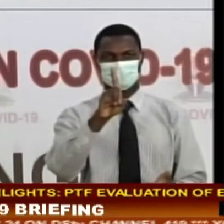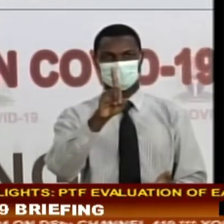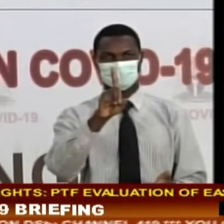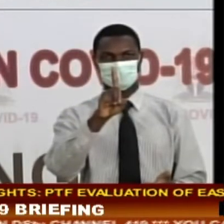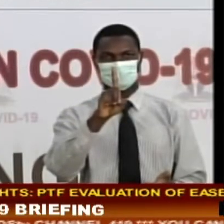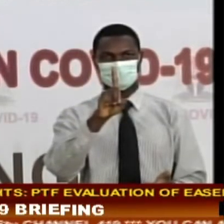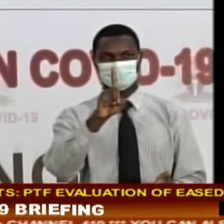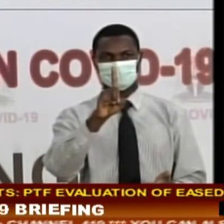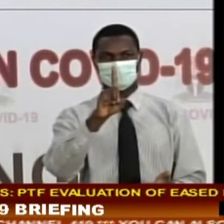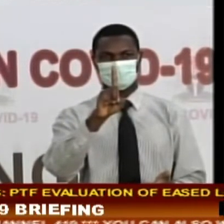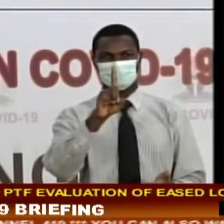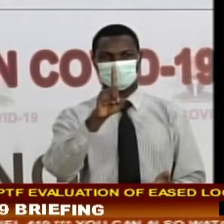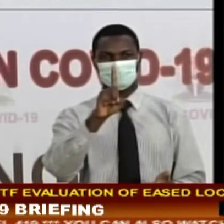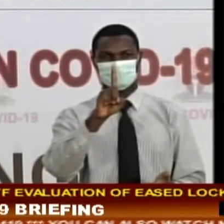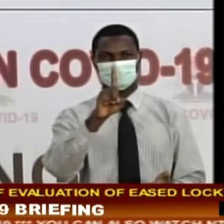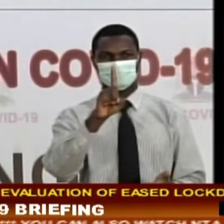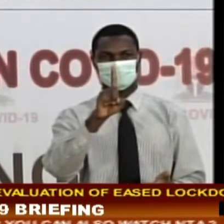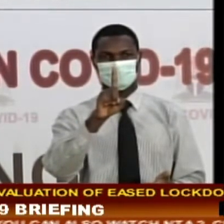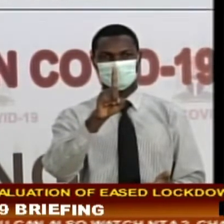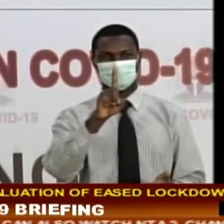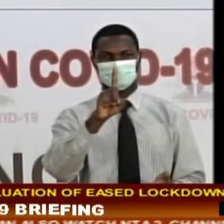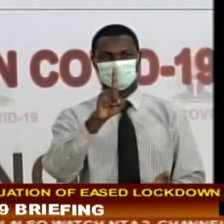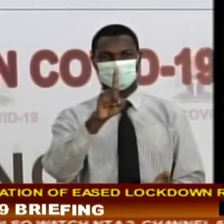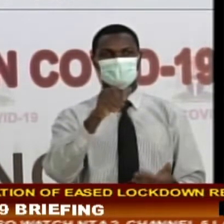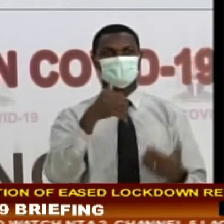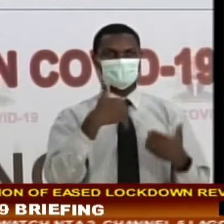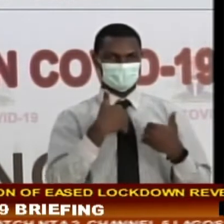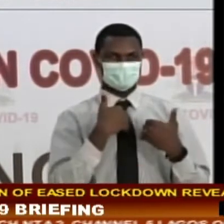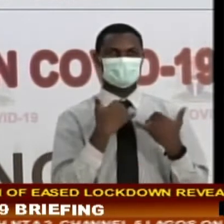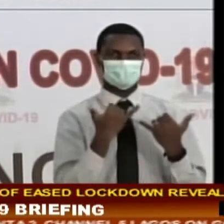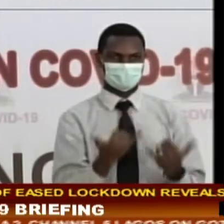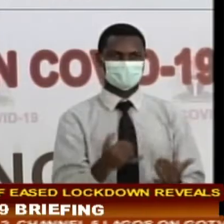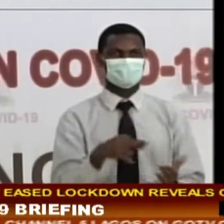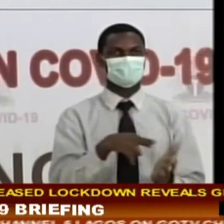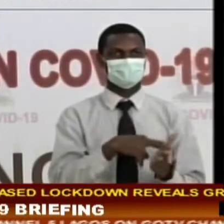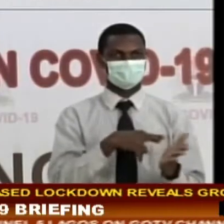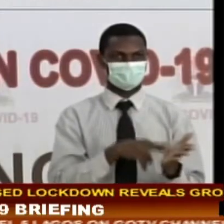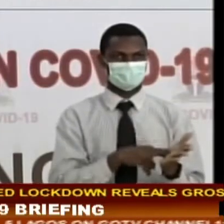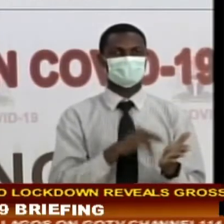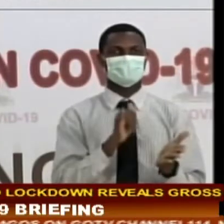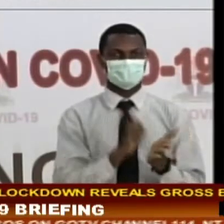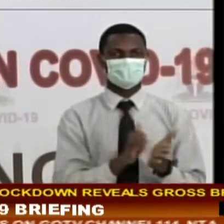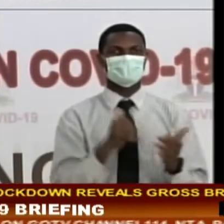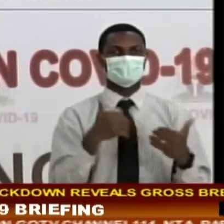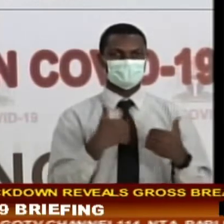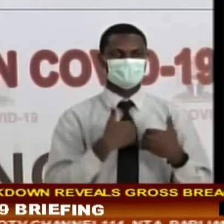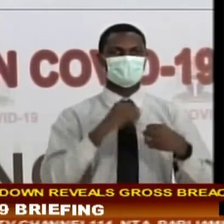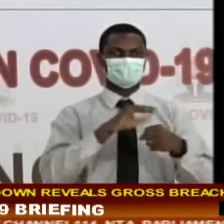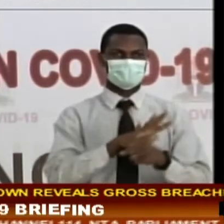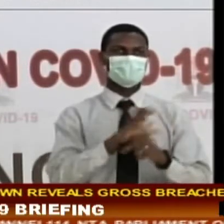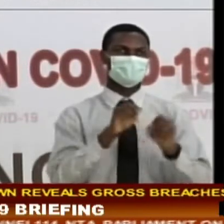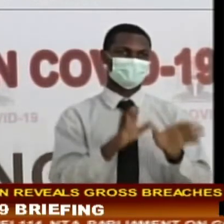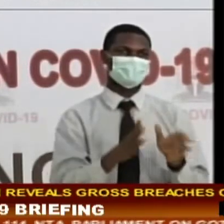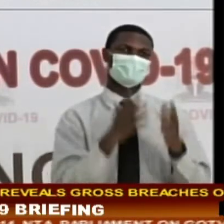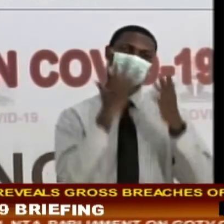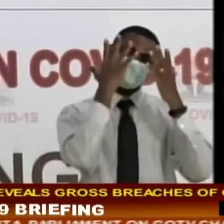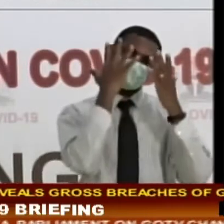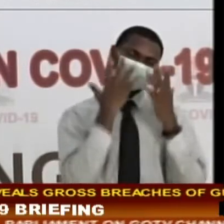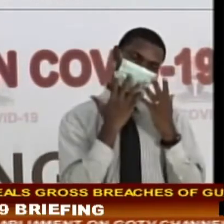4,971 um on record confirmed in Nigeria with sadly total